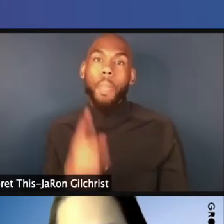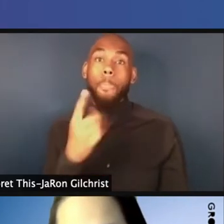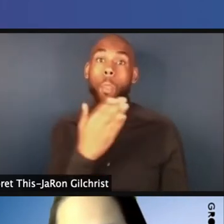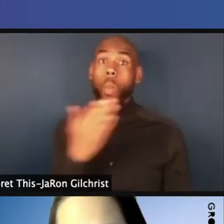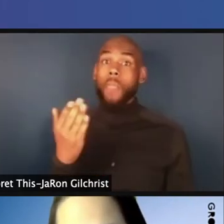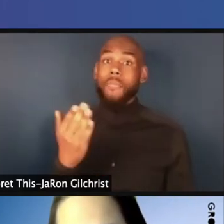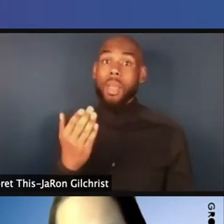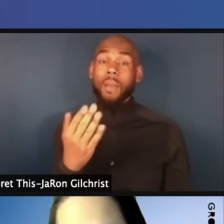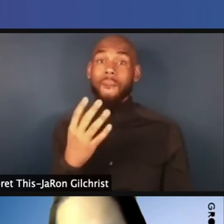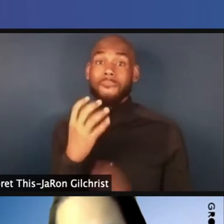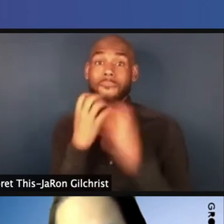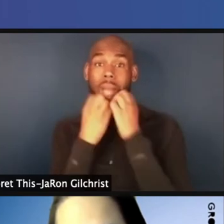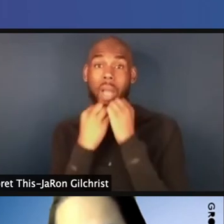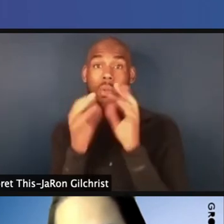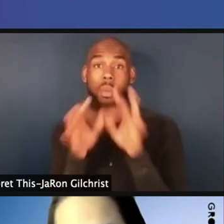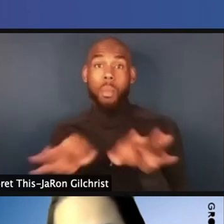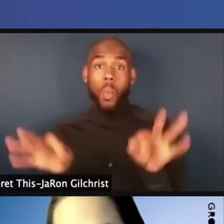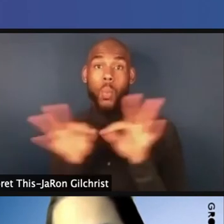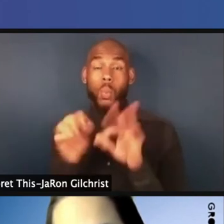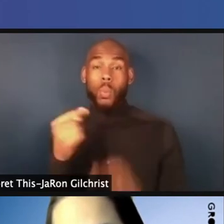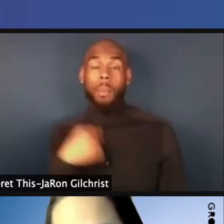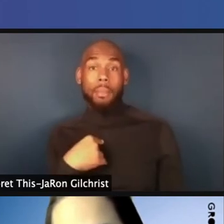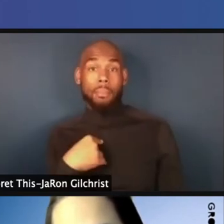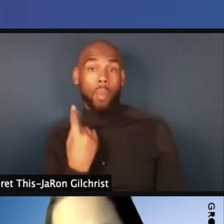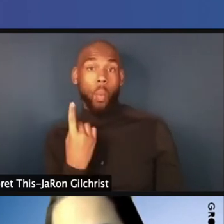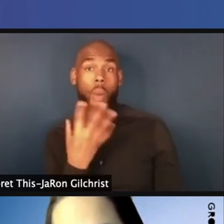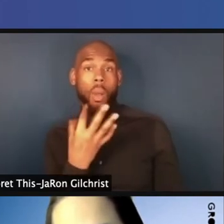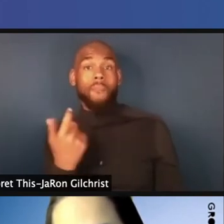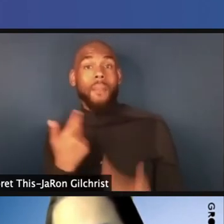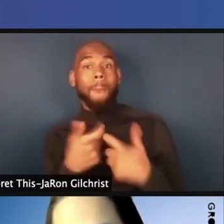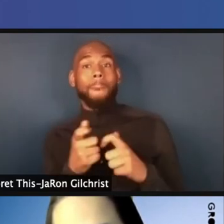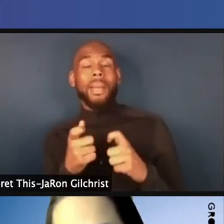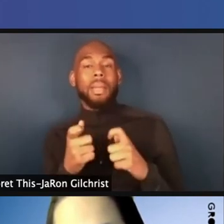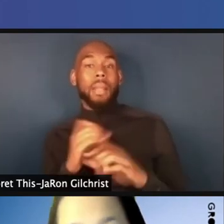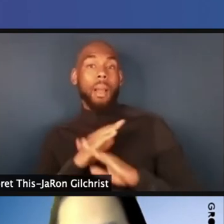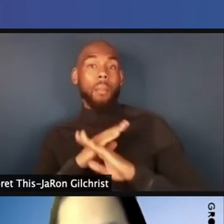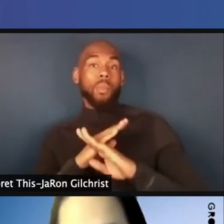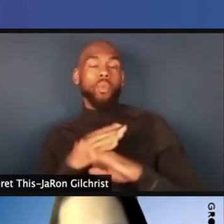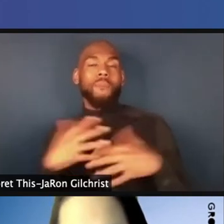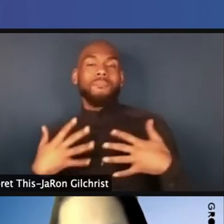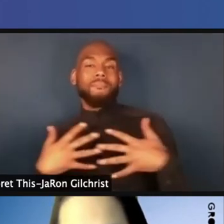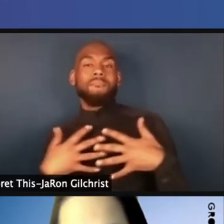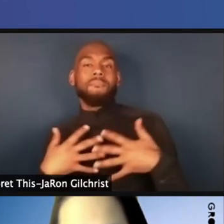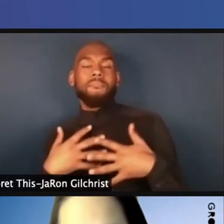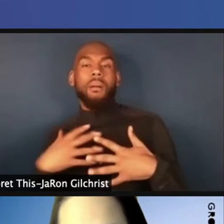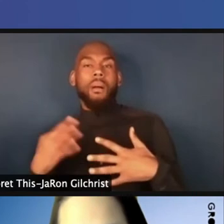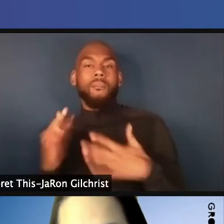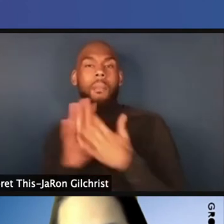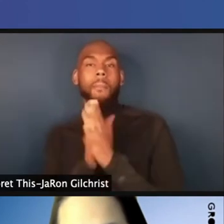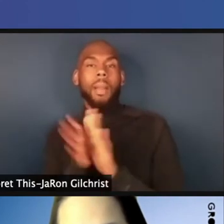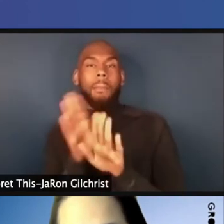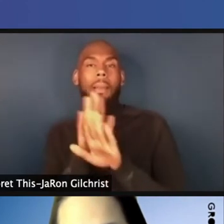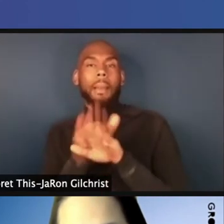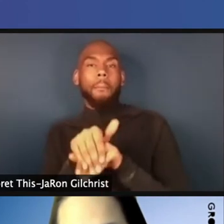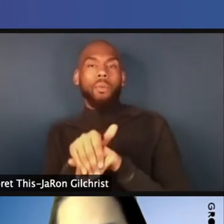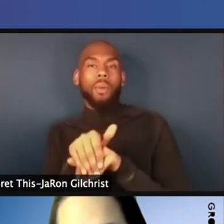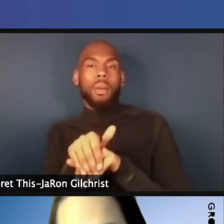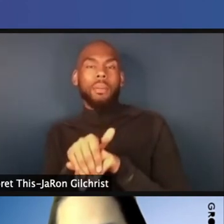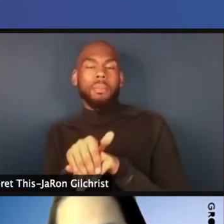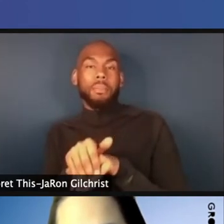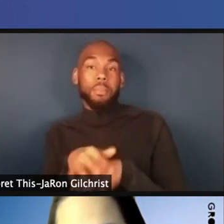that I find that one of the biggest obstacles to this work is fear of being a hypocrite. So,